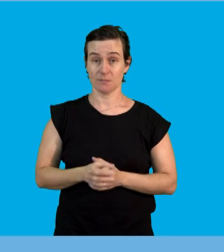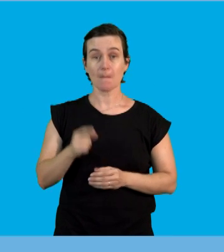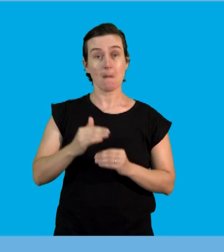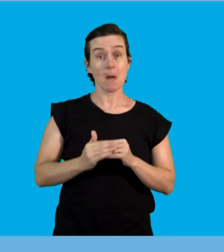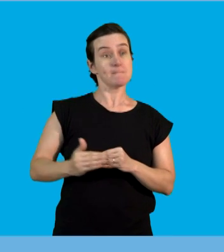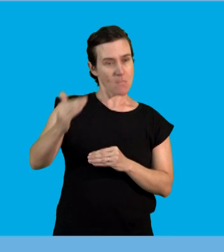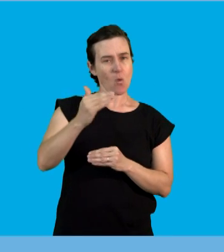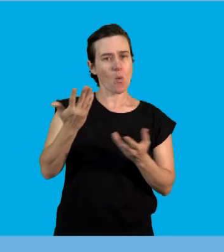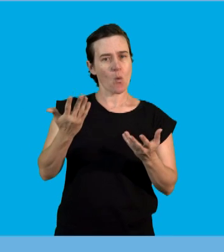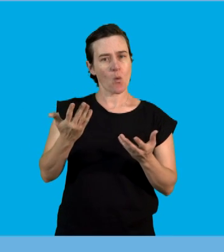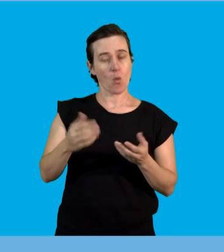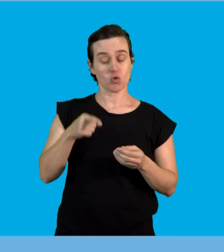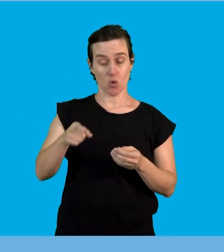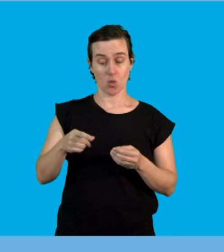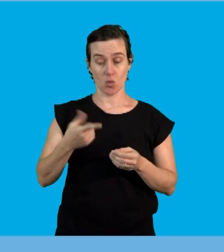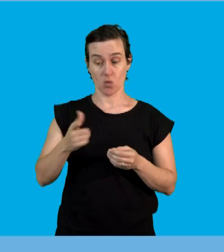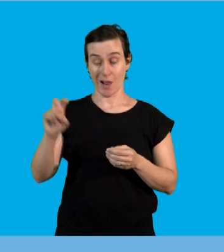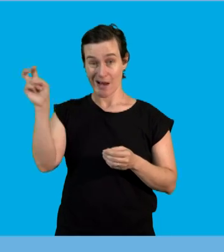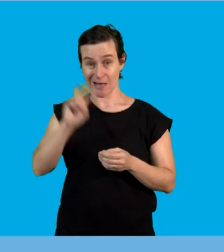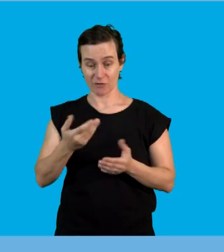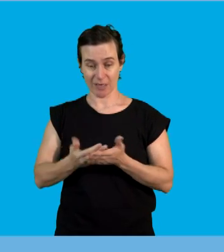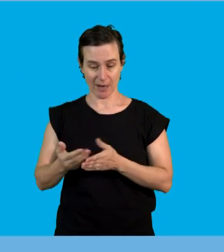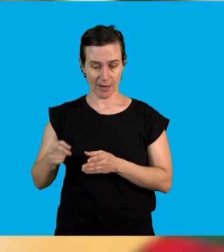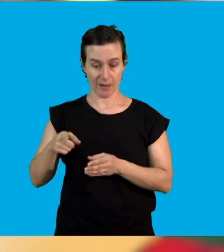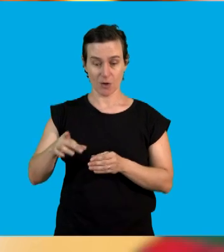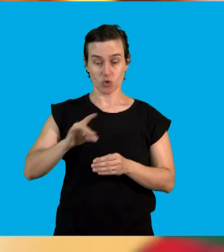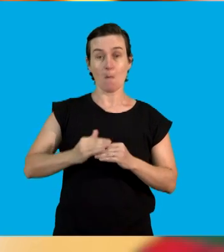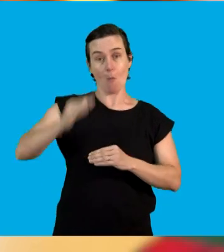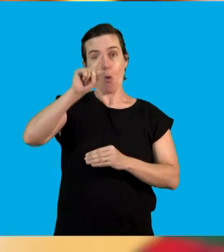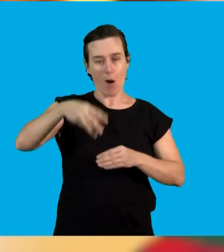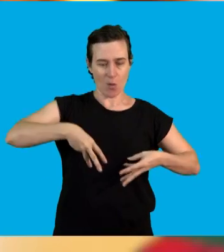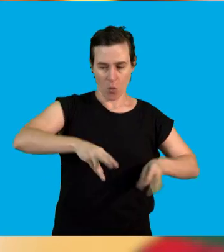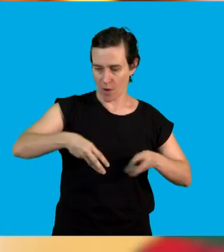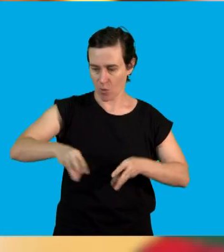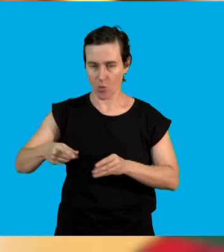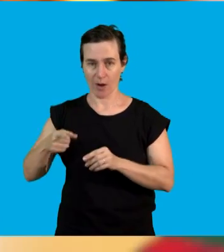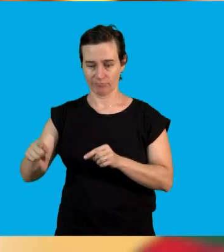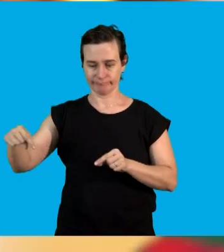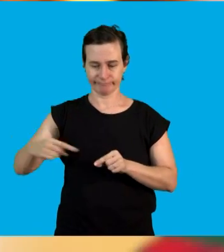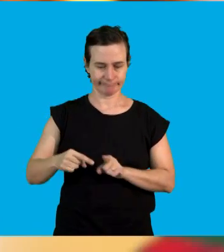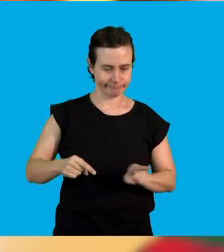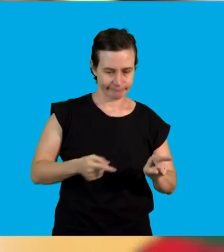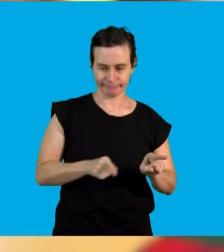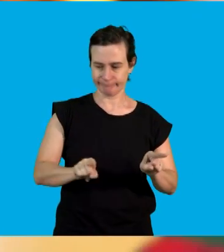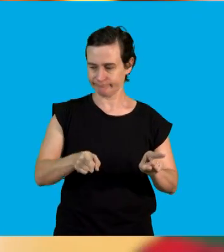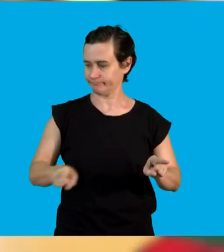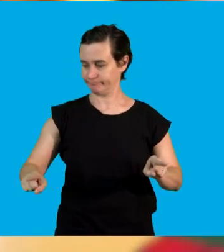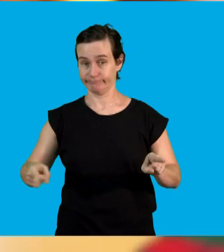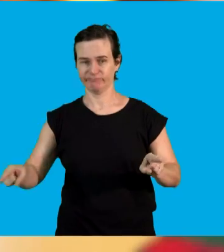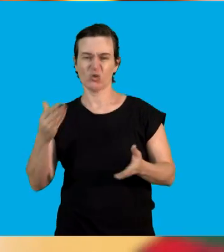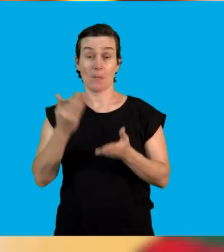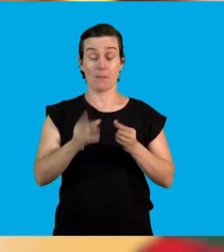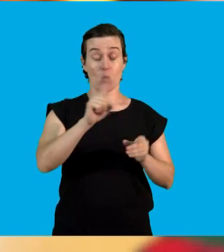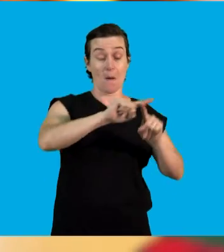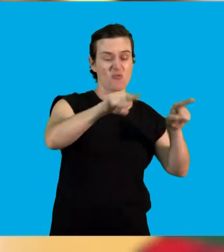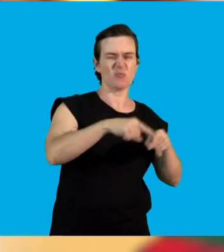one pathway for the electric current to follow, if one light bulb in one particular room, it burns out